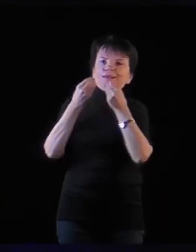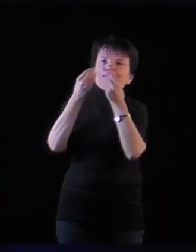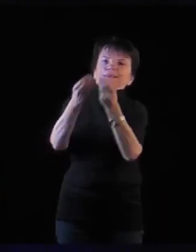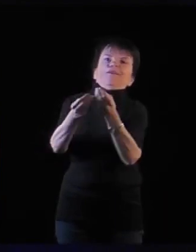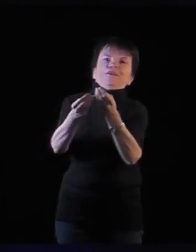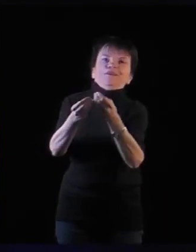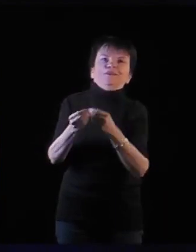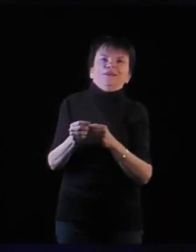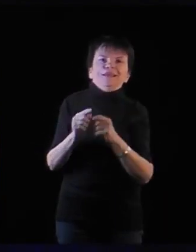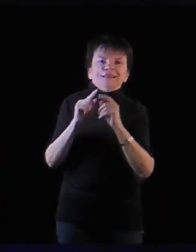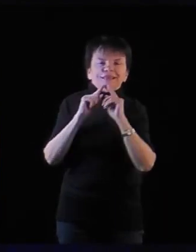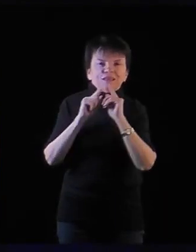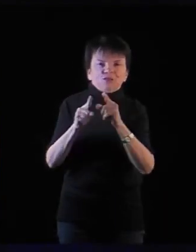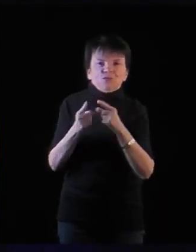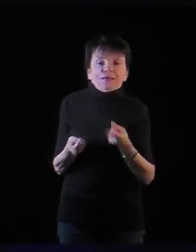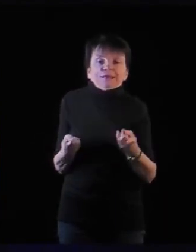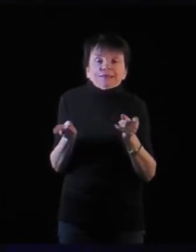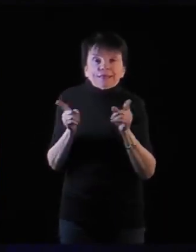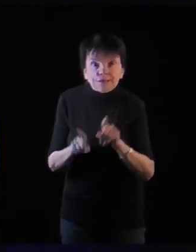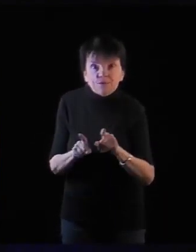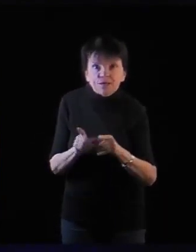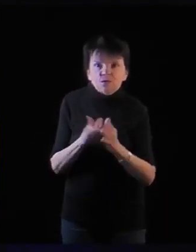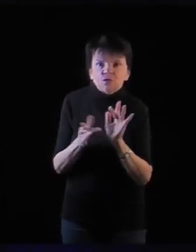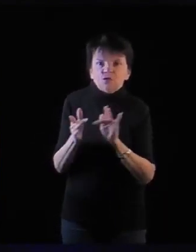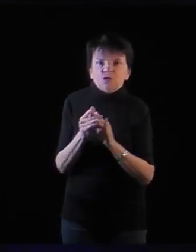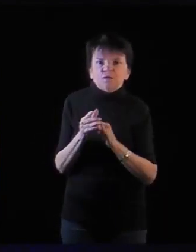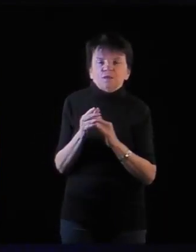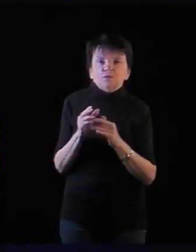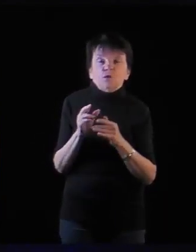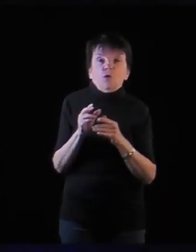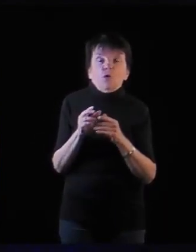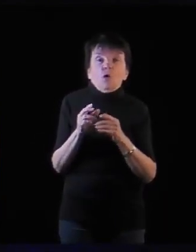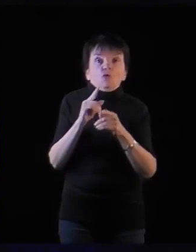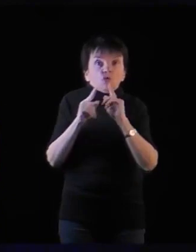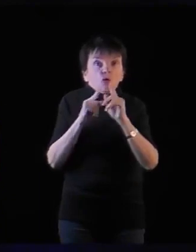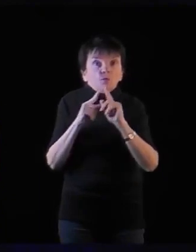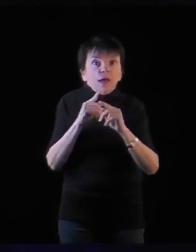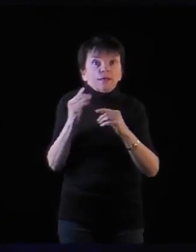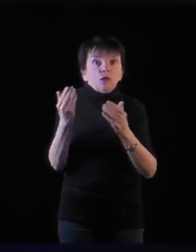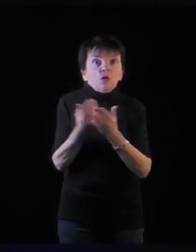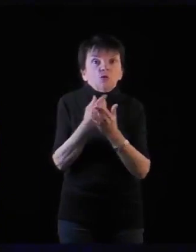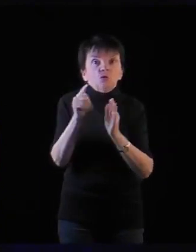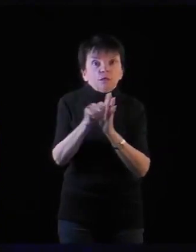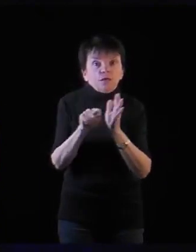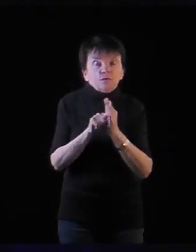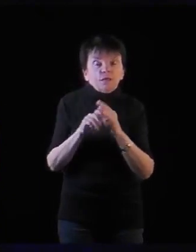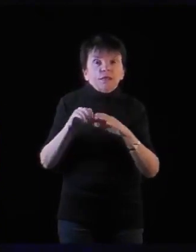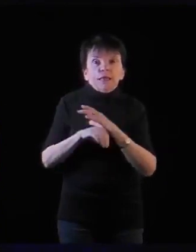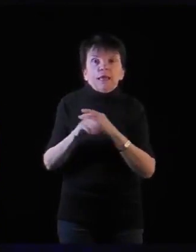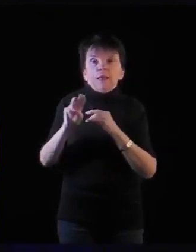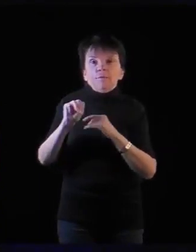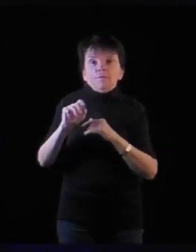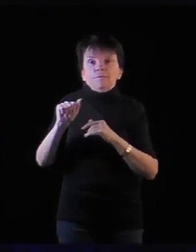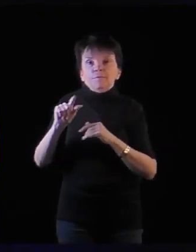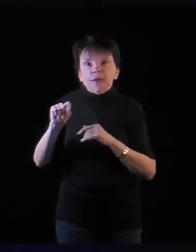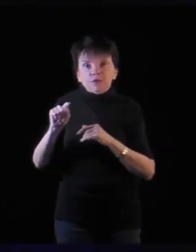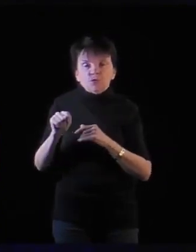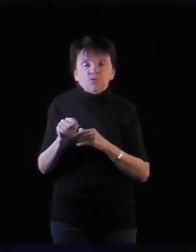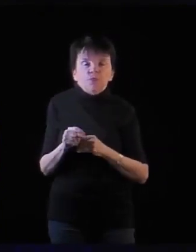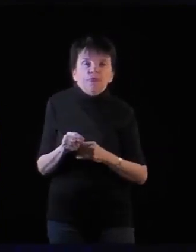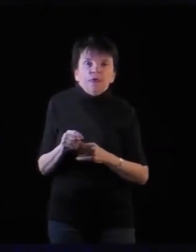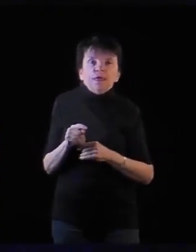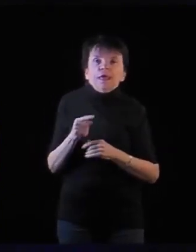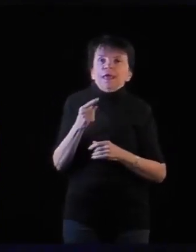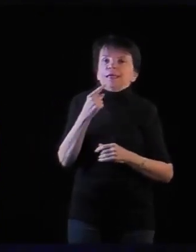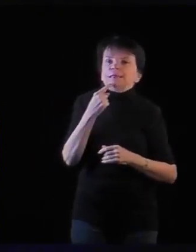The authority has taken place. Jesus even referenced it in the New Testament in the Gospel of Matthew. We tend to quote the Great